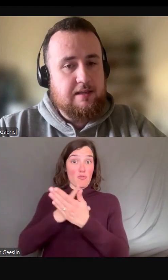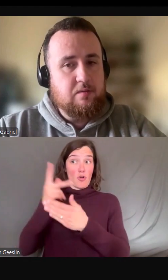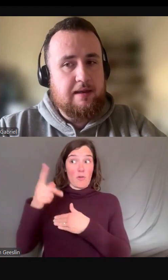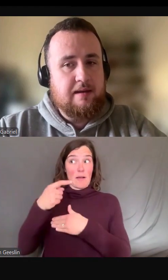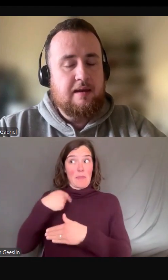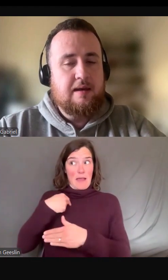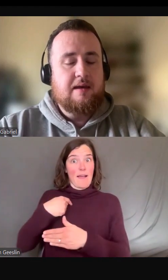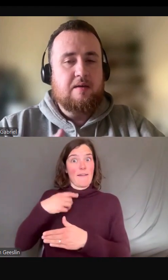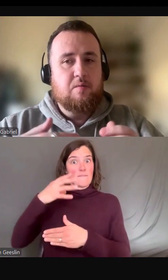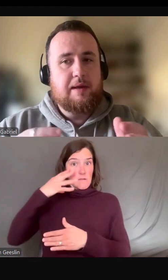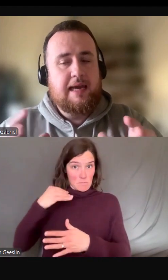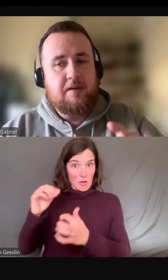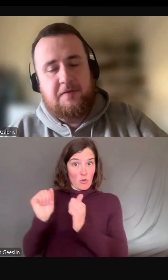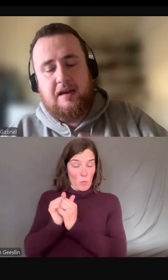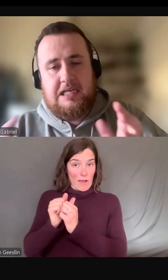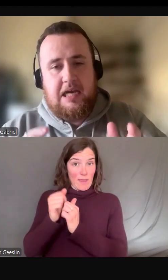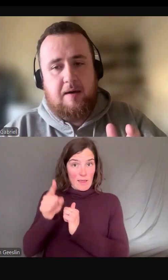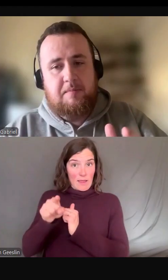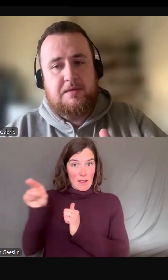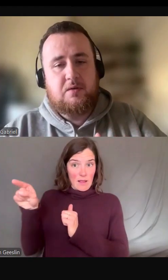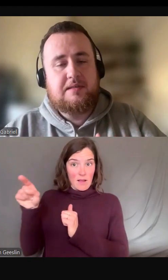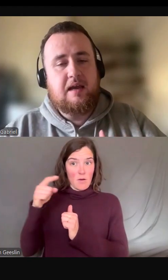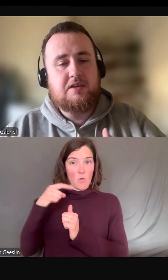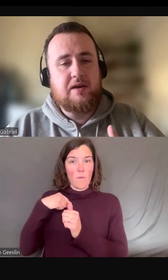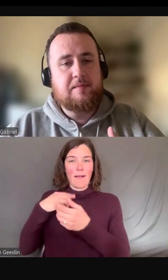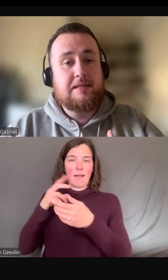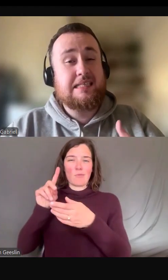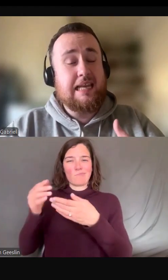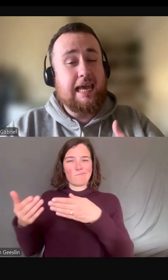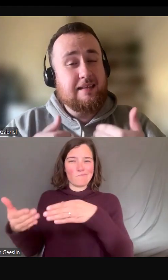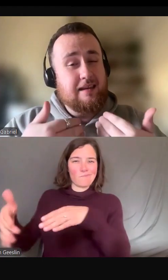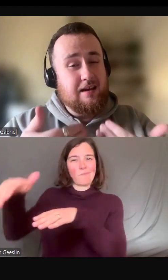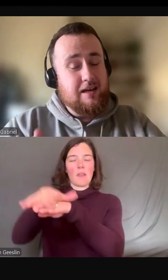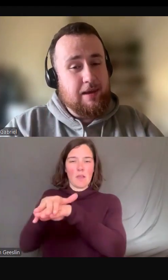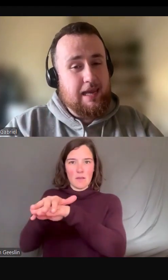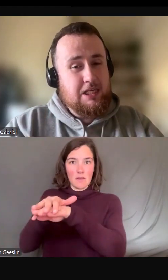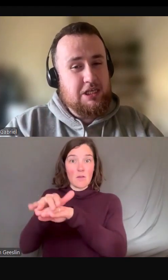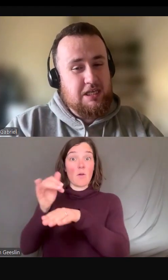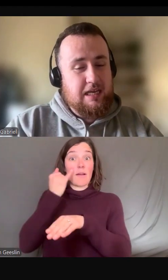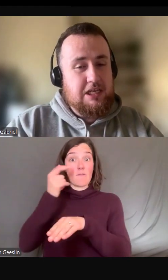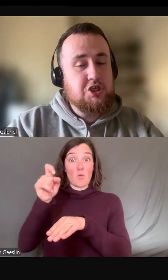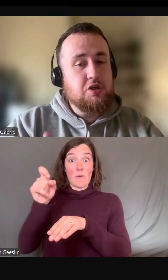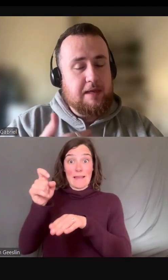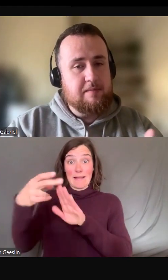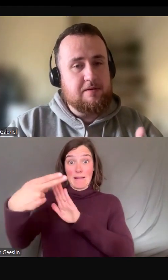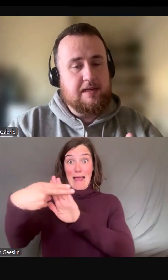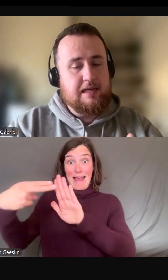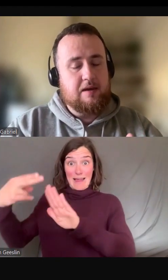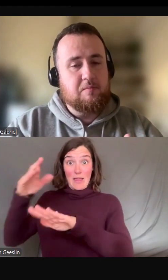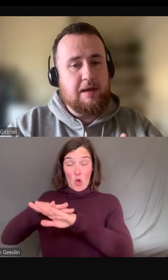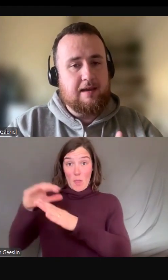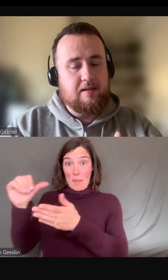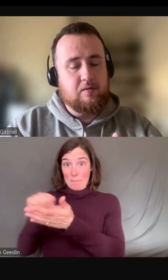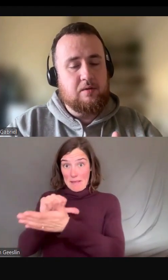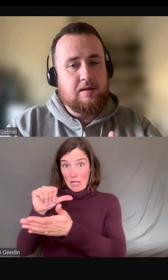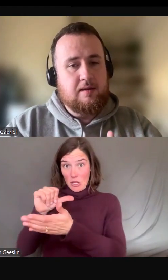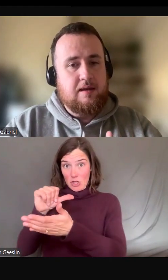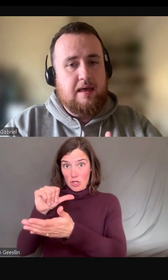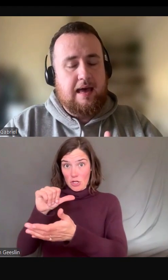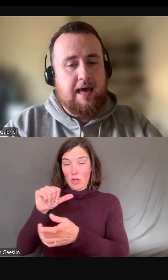interacted with, we kind of fit on top. So as long as you're able to select it on the page, it should be able to read it out back to